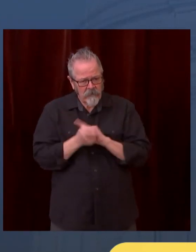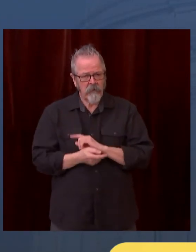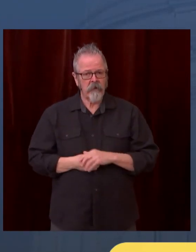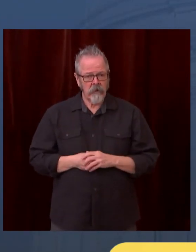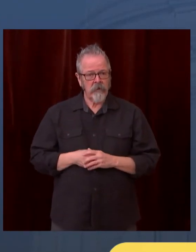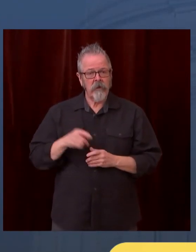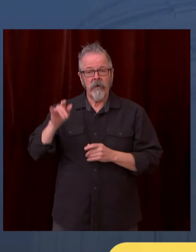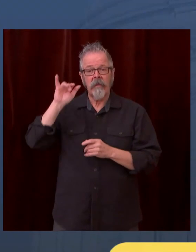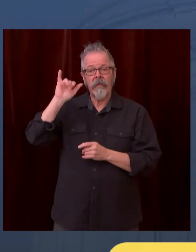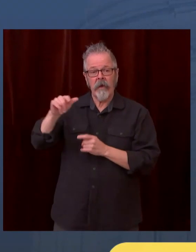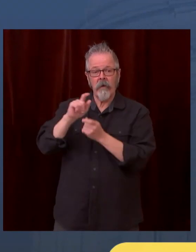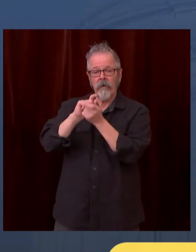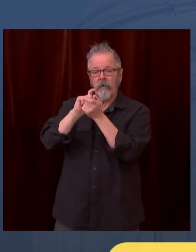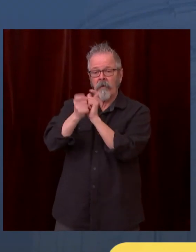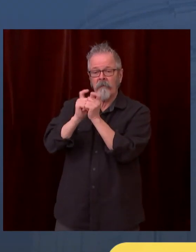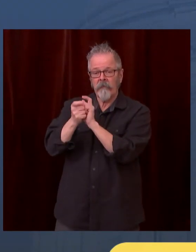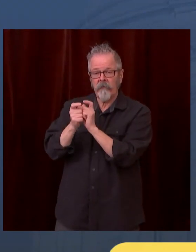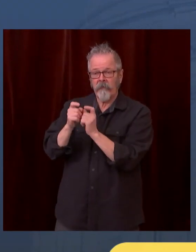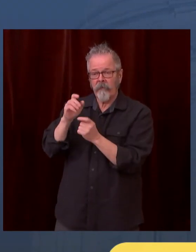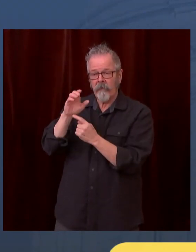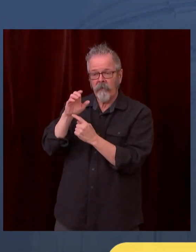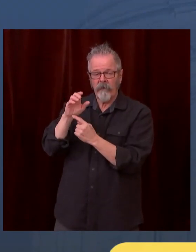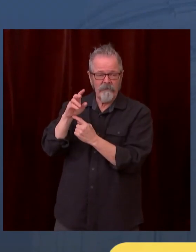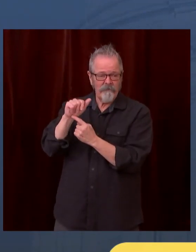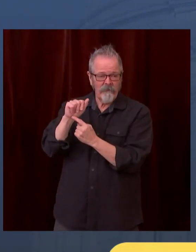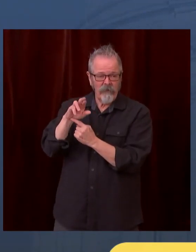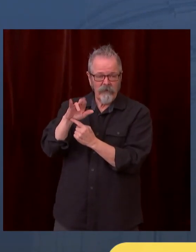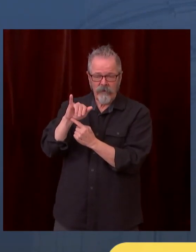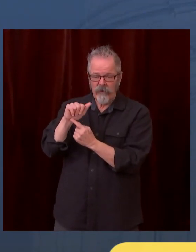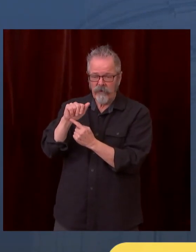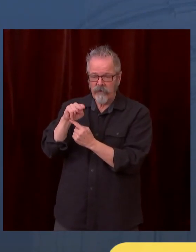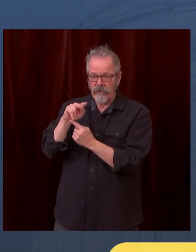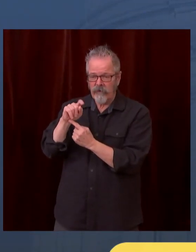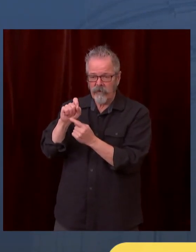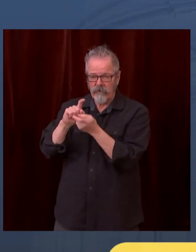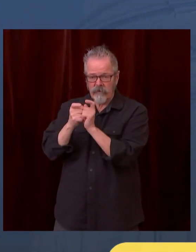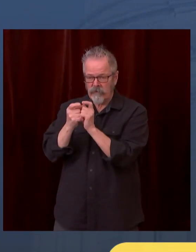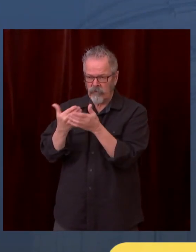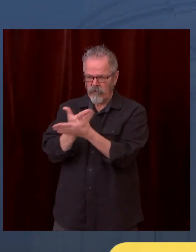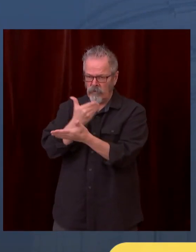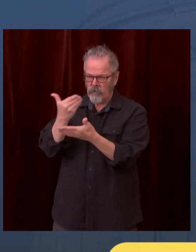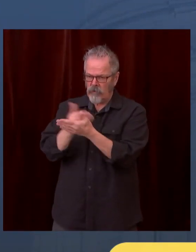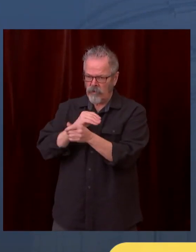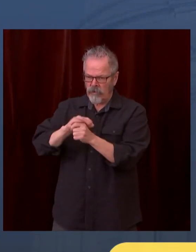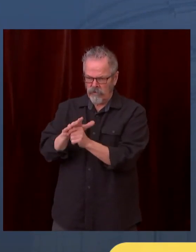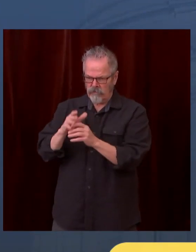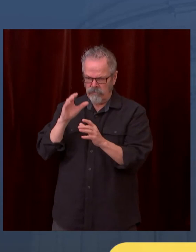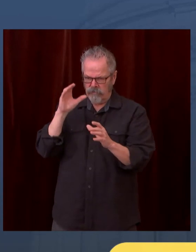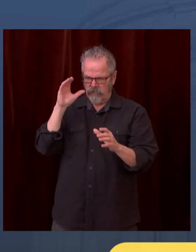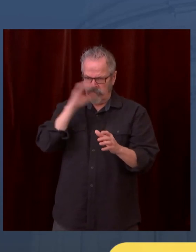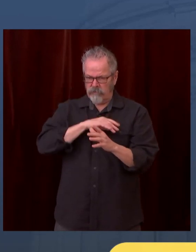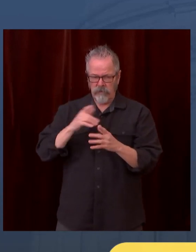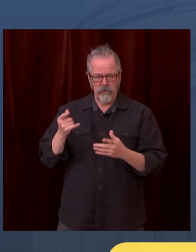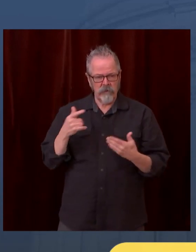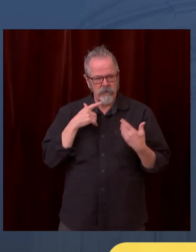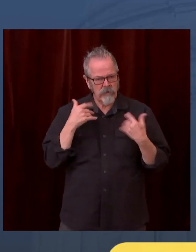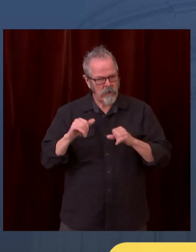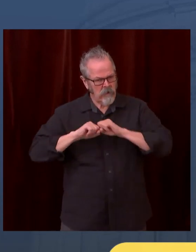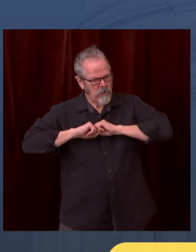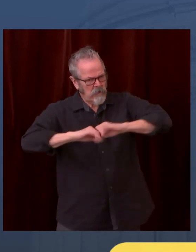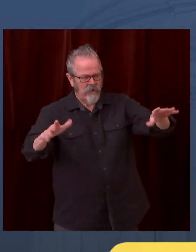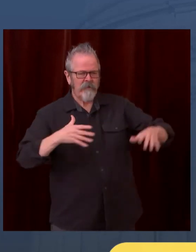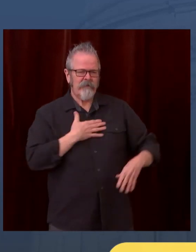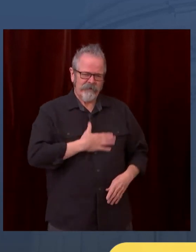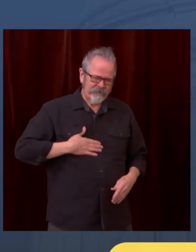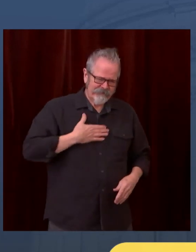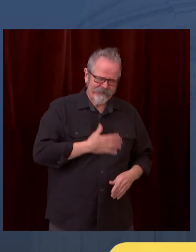urge people to remain observant, remain committed. We cannot let our foot off the pedal here, or these variants